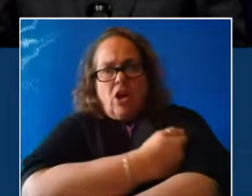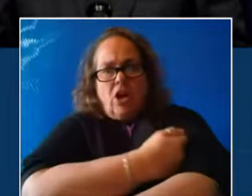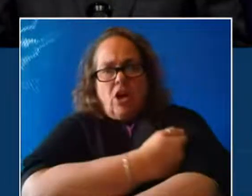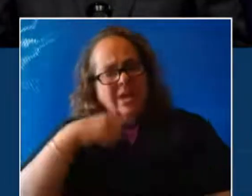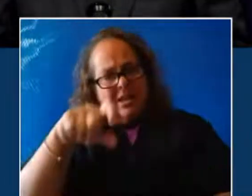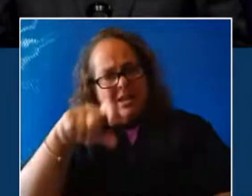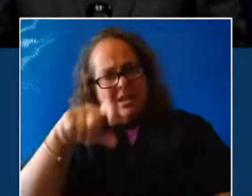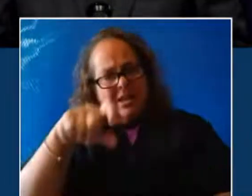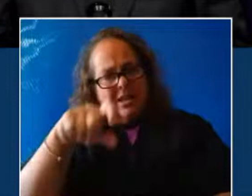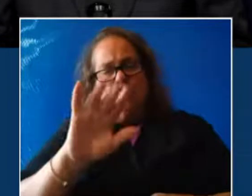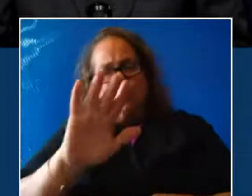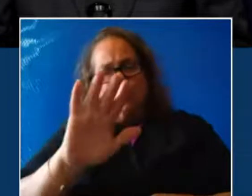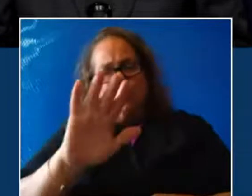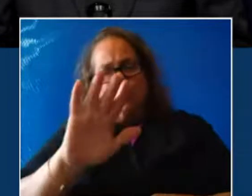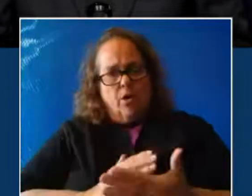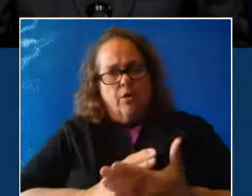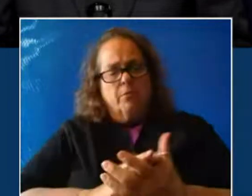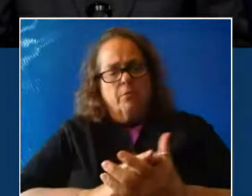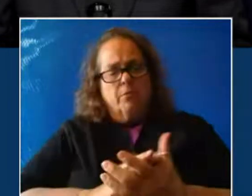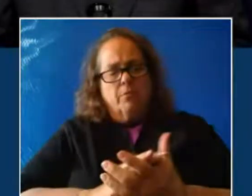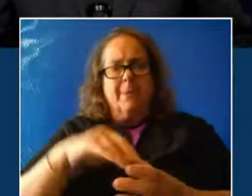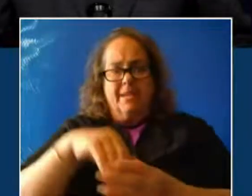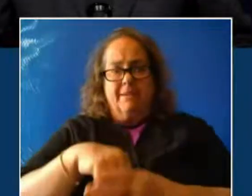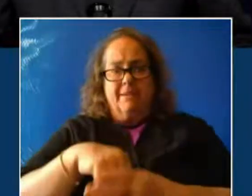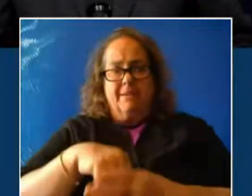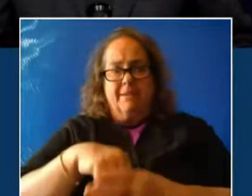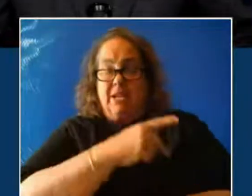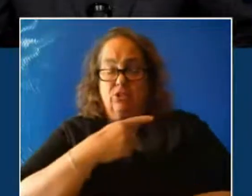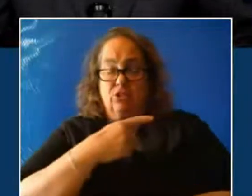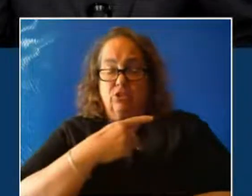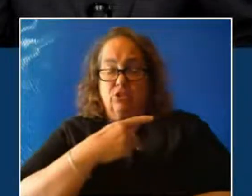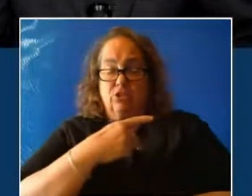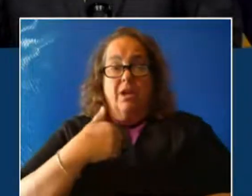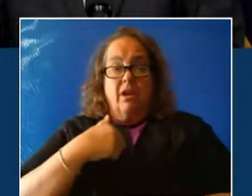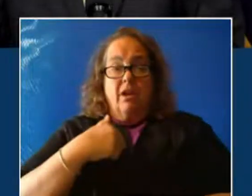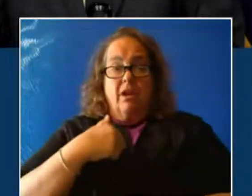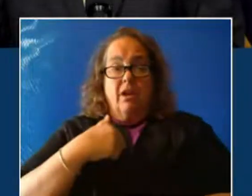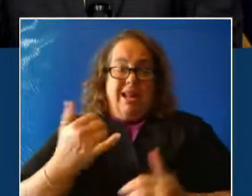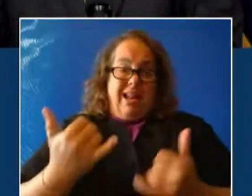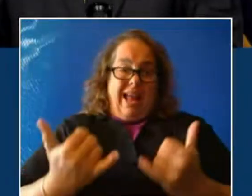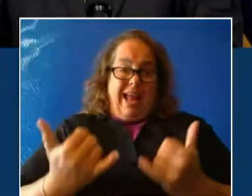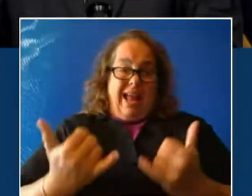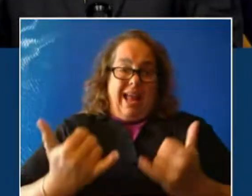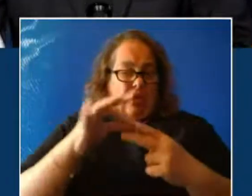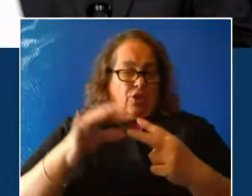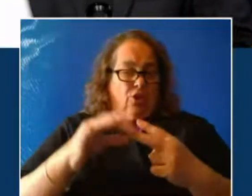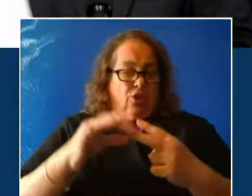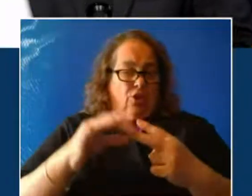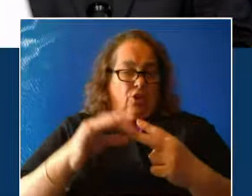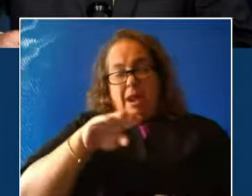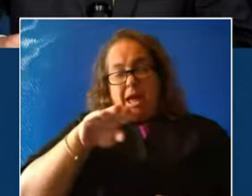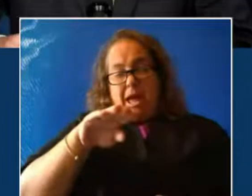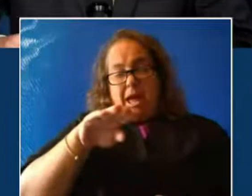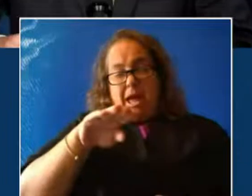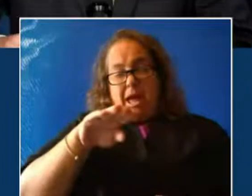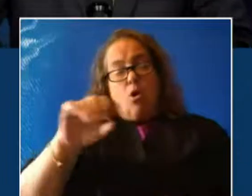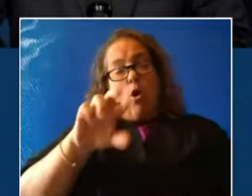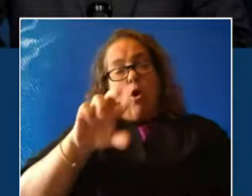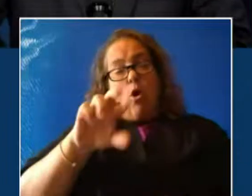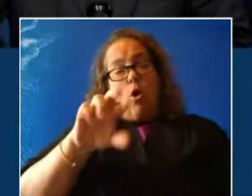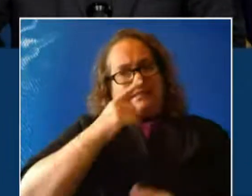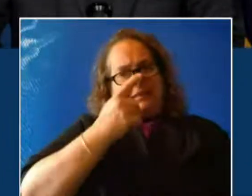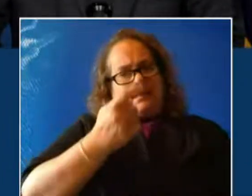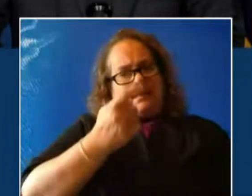census. Again, we are either at a plateau or starting to see just a little bit of an increase